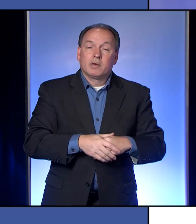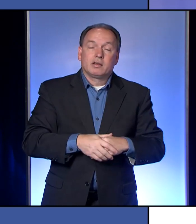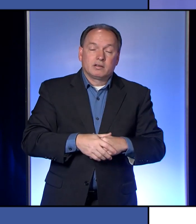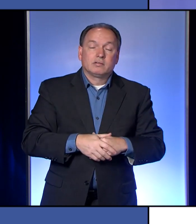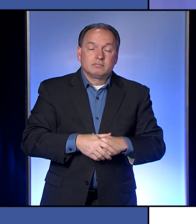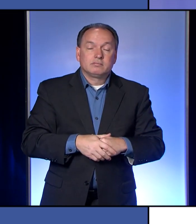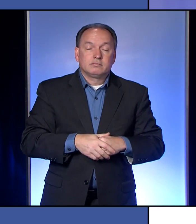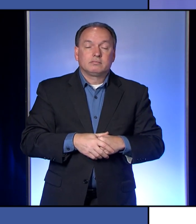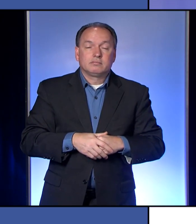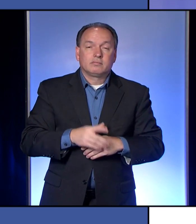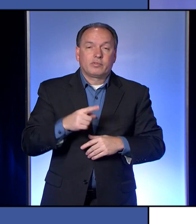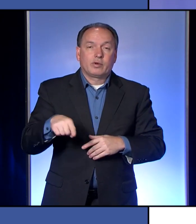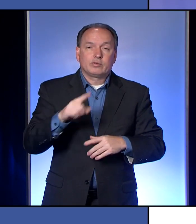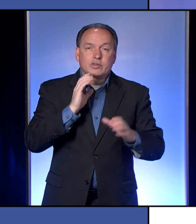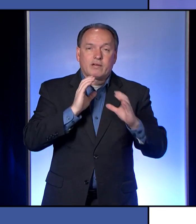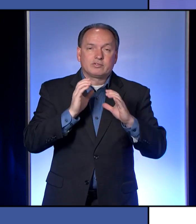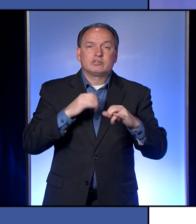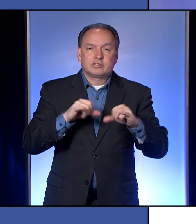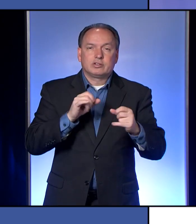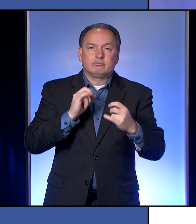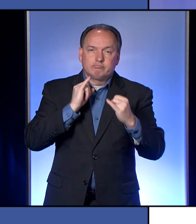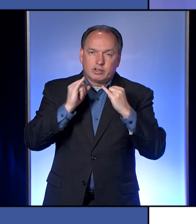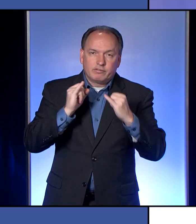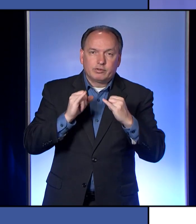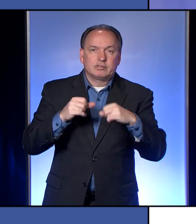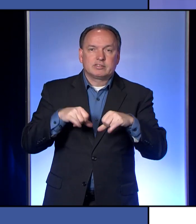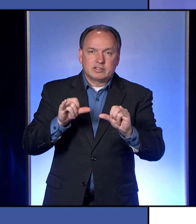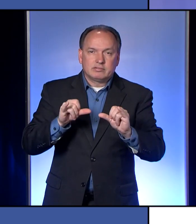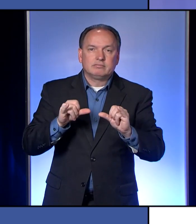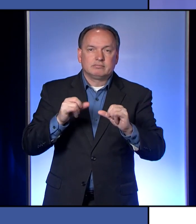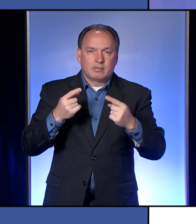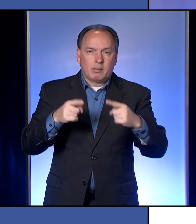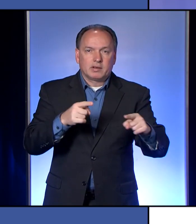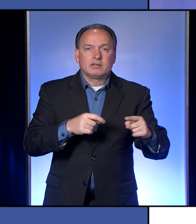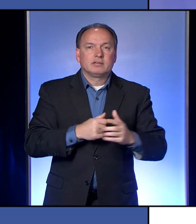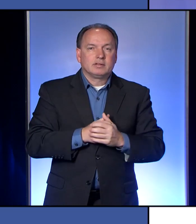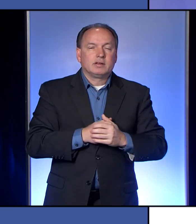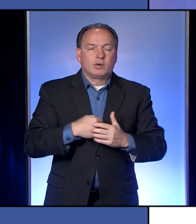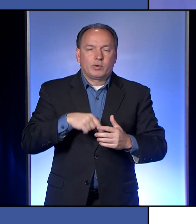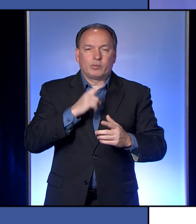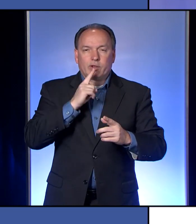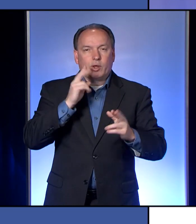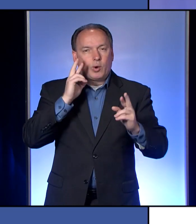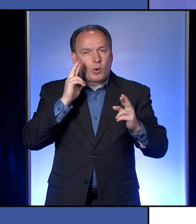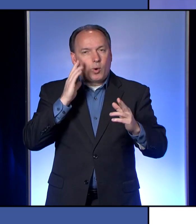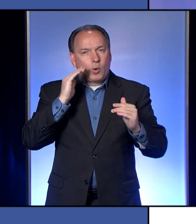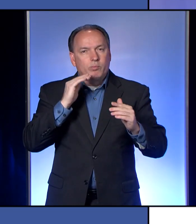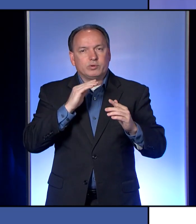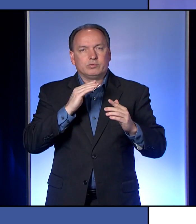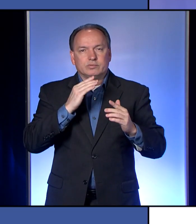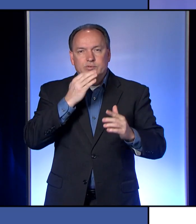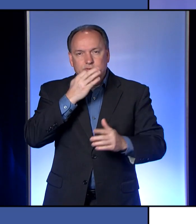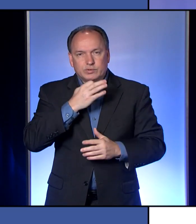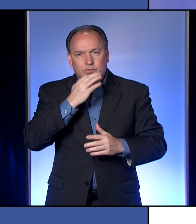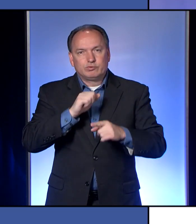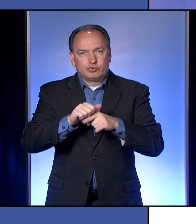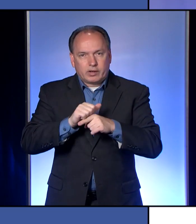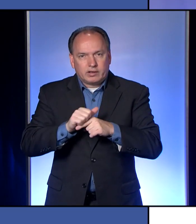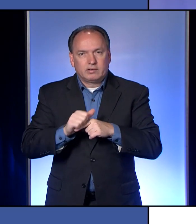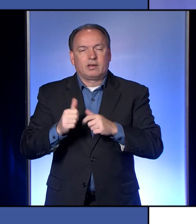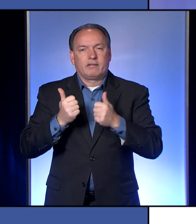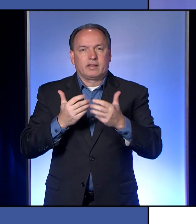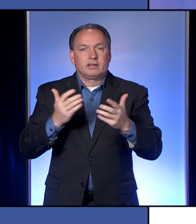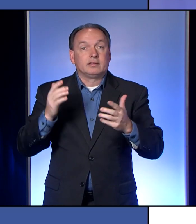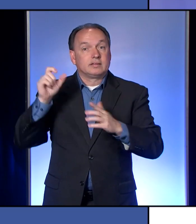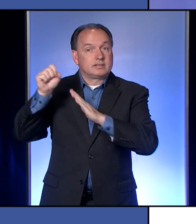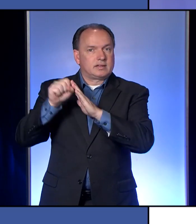those conversations are happening, and those interviews are happening, and we really hope to get those people trained up. The state